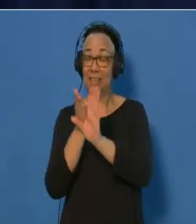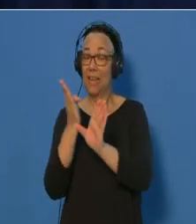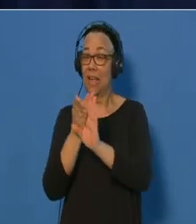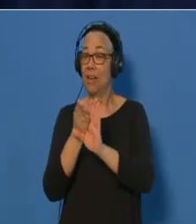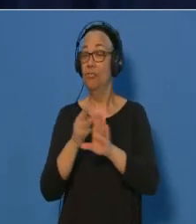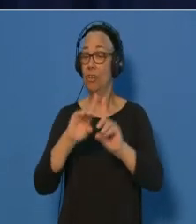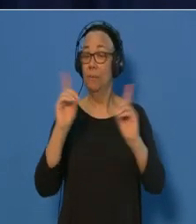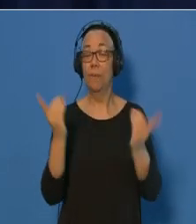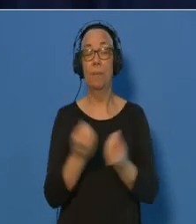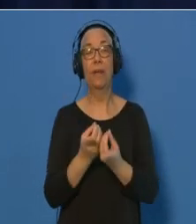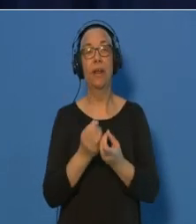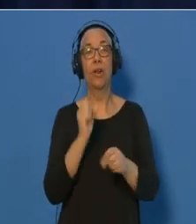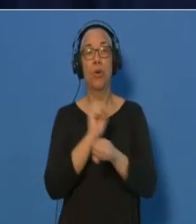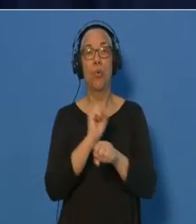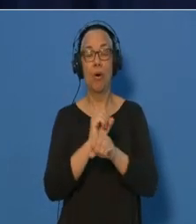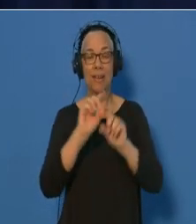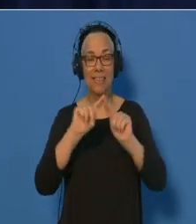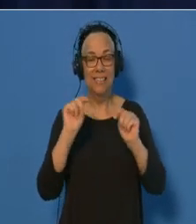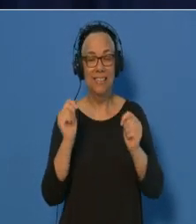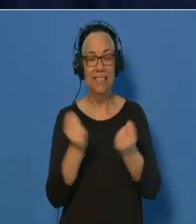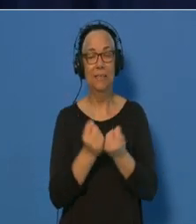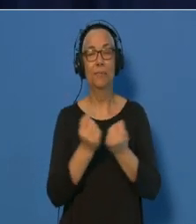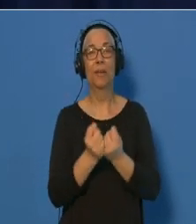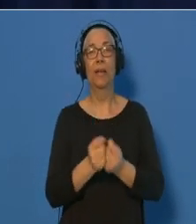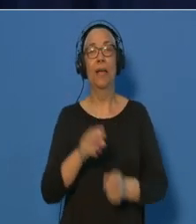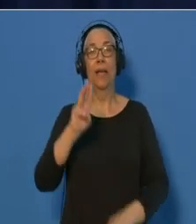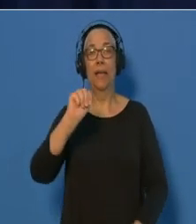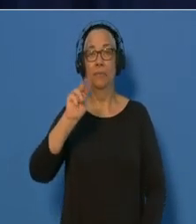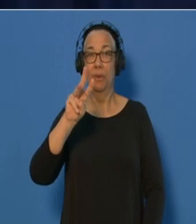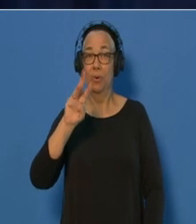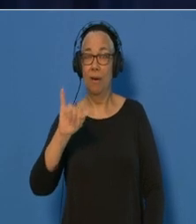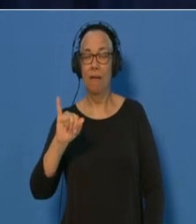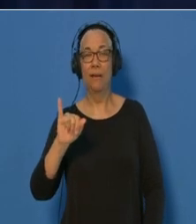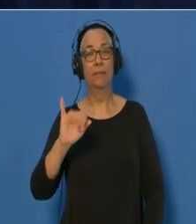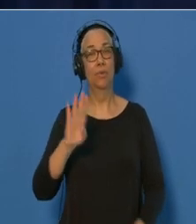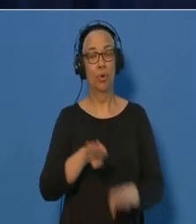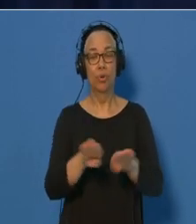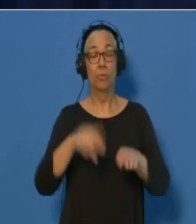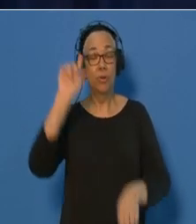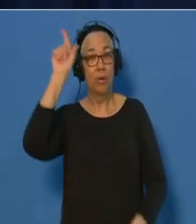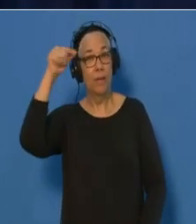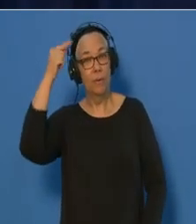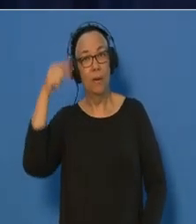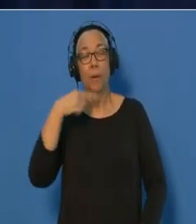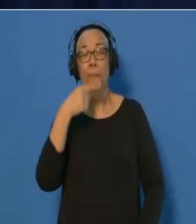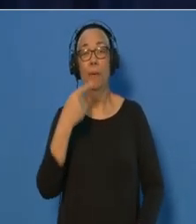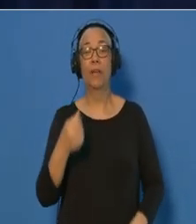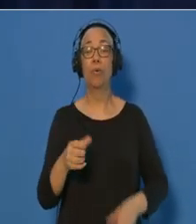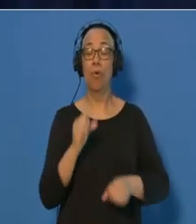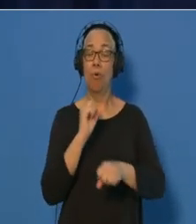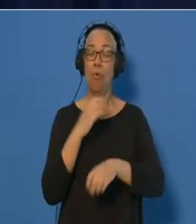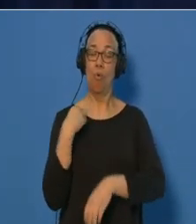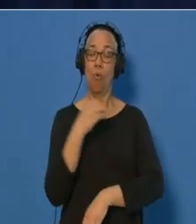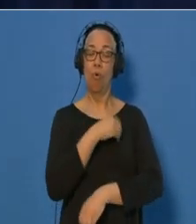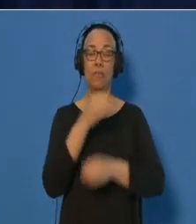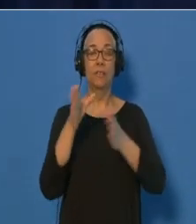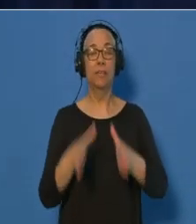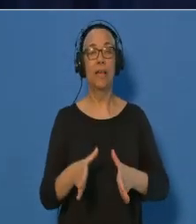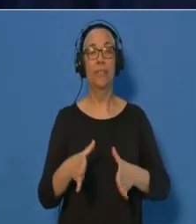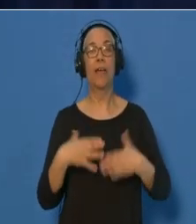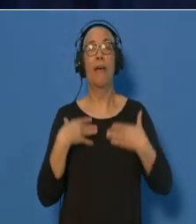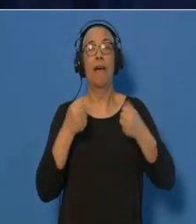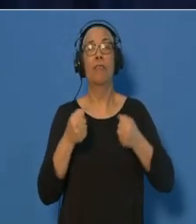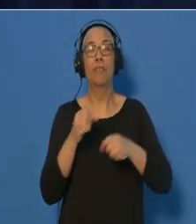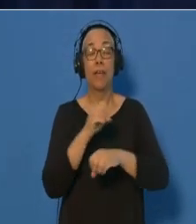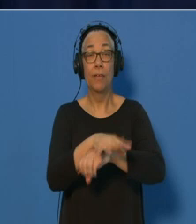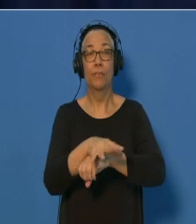Operations Team, the Mid-Atlantic Wellness Psychology Division, Bermuda Government Public Officers, and the Bermuda Health Council for making this a